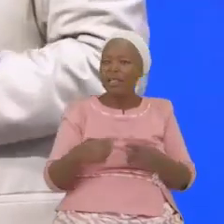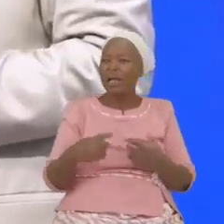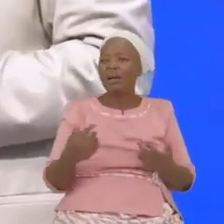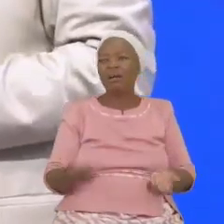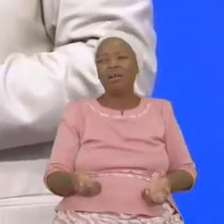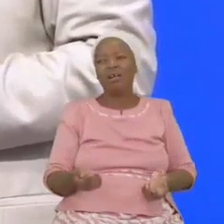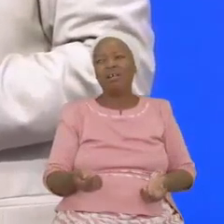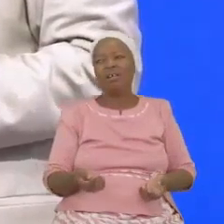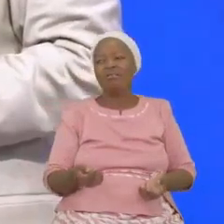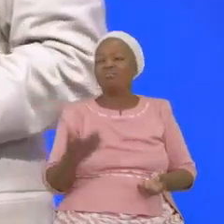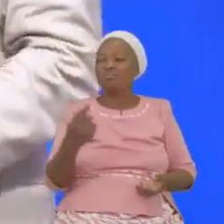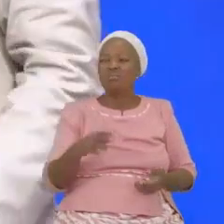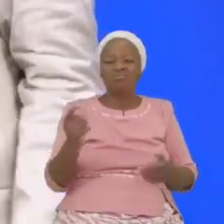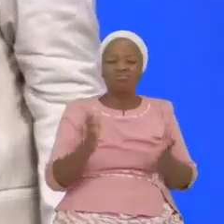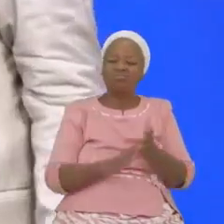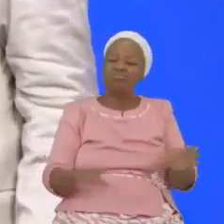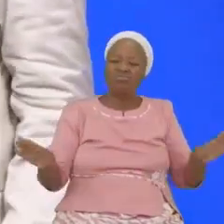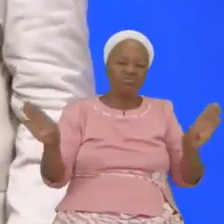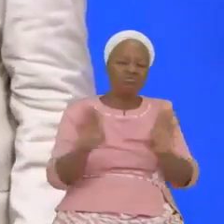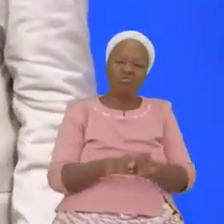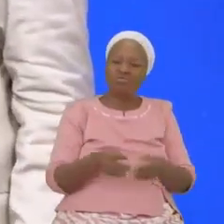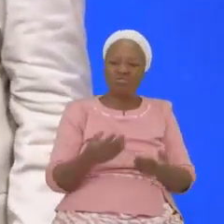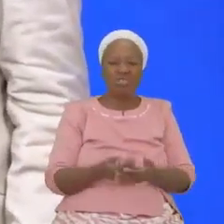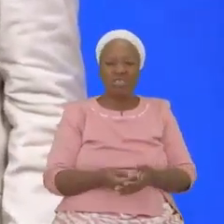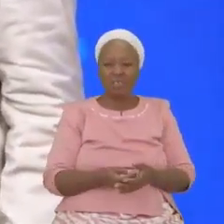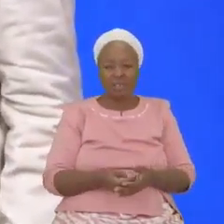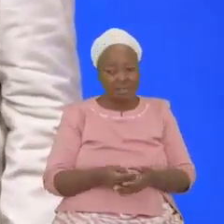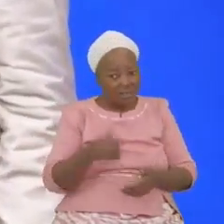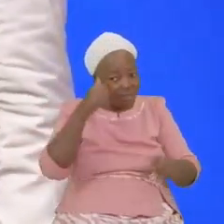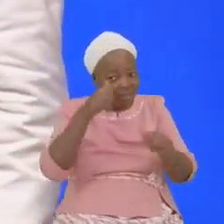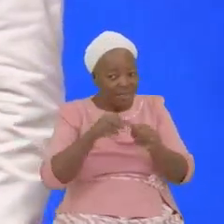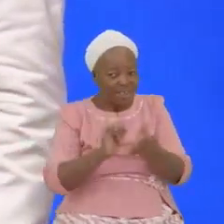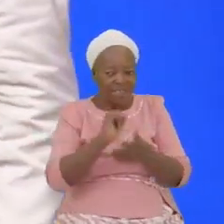closed the door. General, that's not for you.